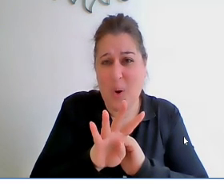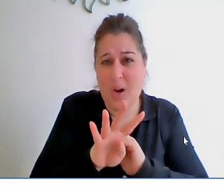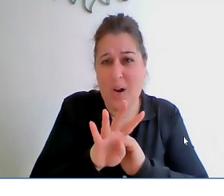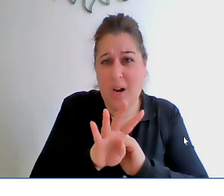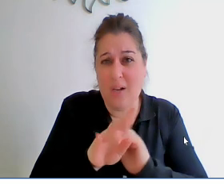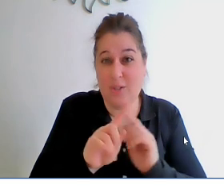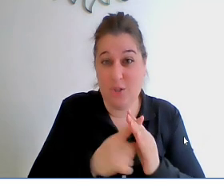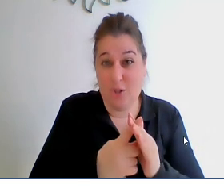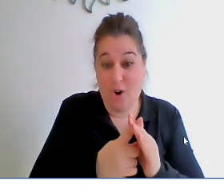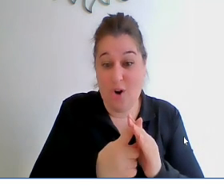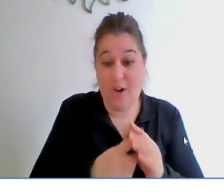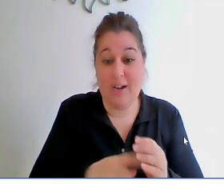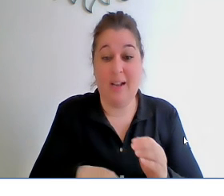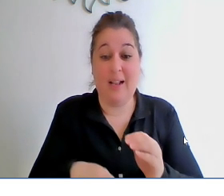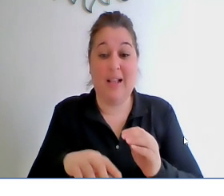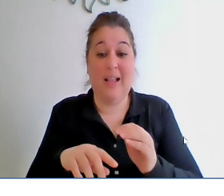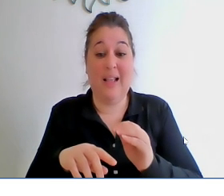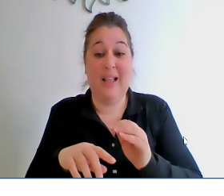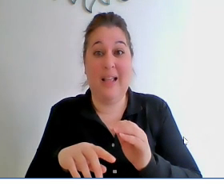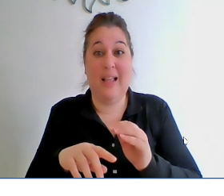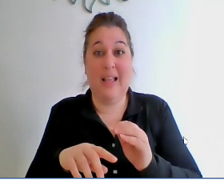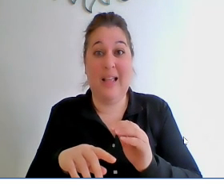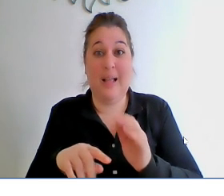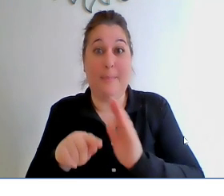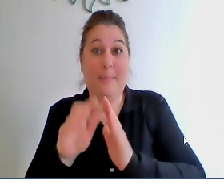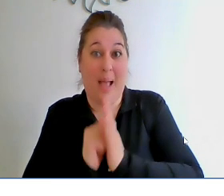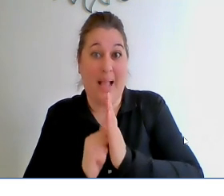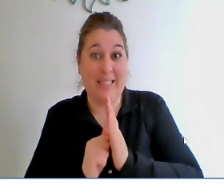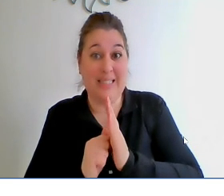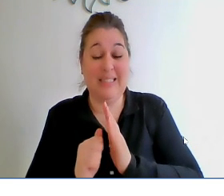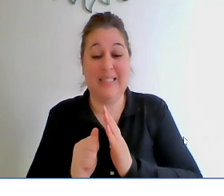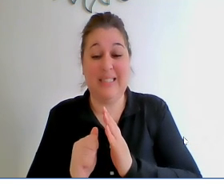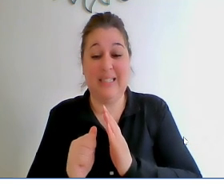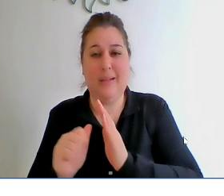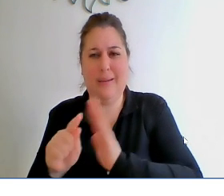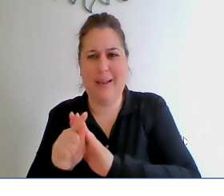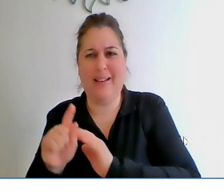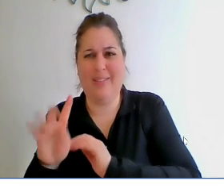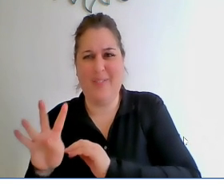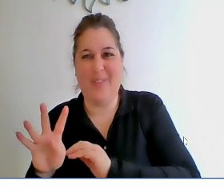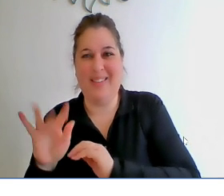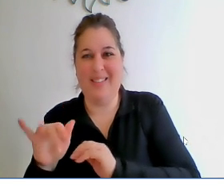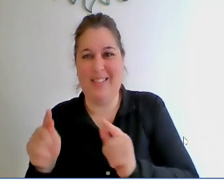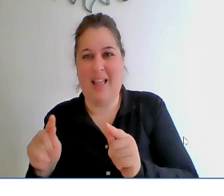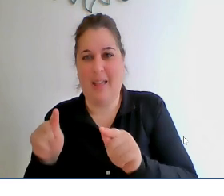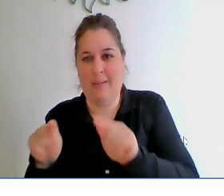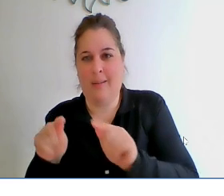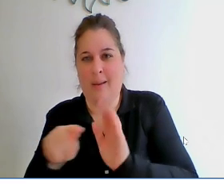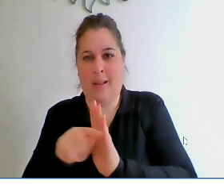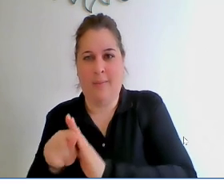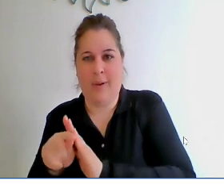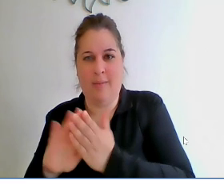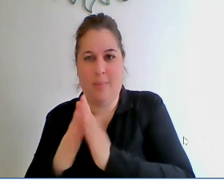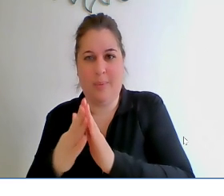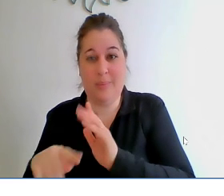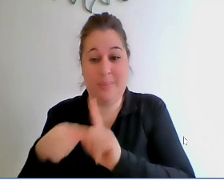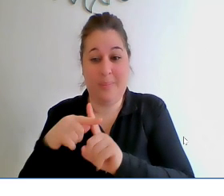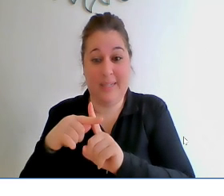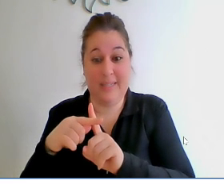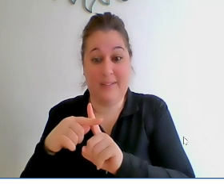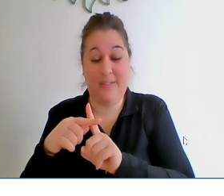here and this negative 4 on the outside. And negative 4 plus 4, that also makes 0 because those